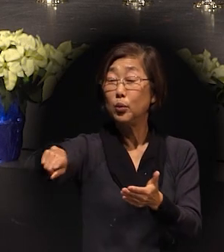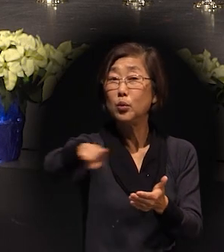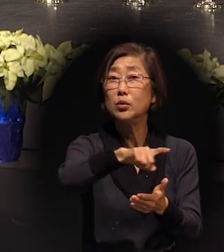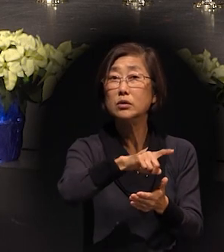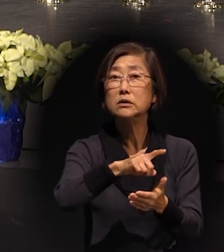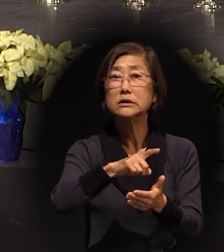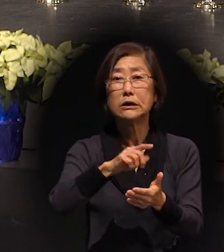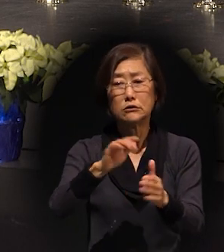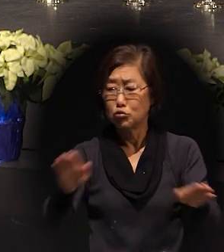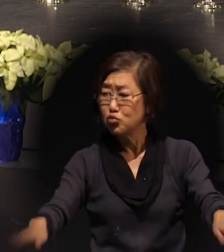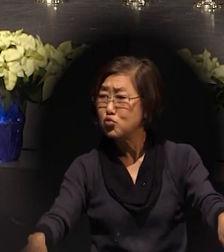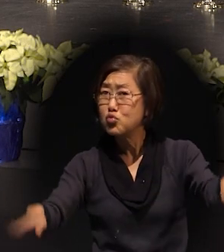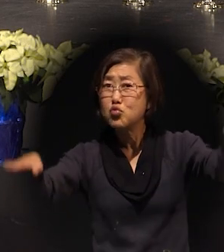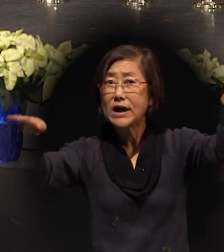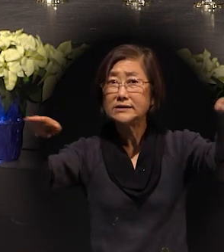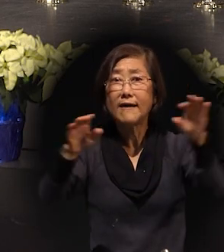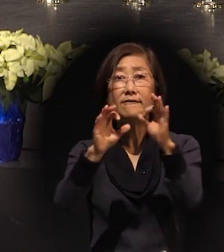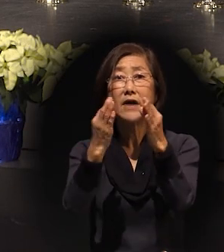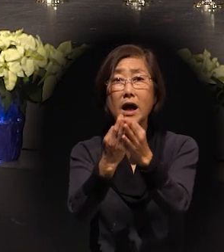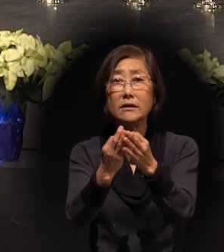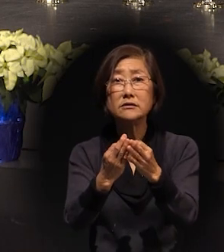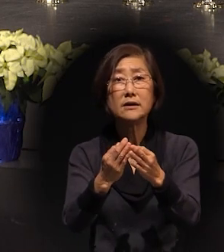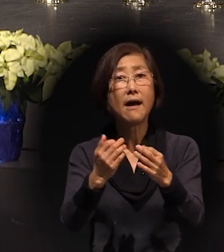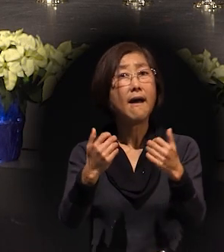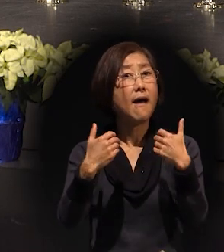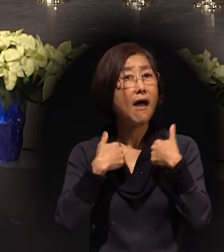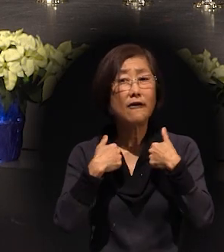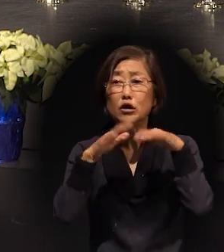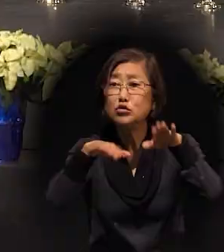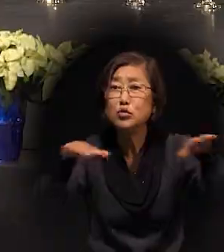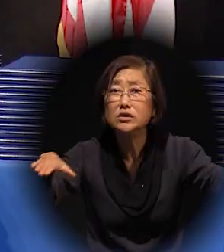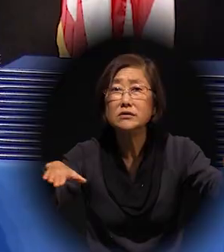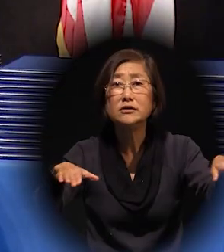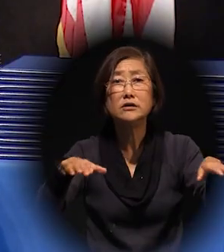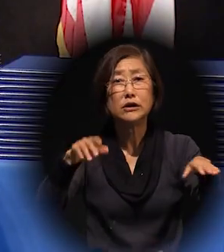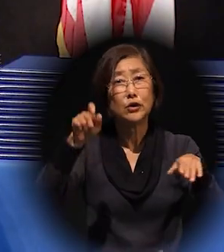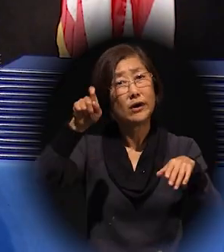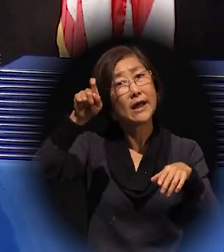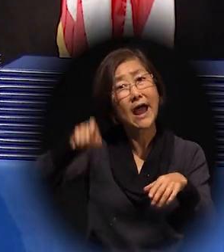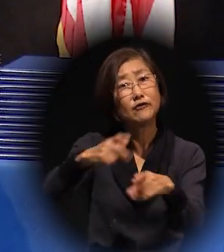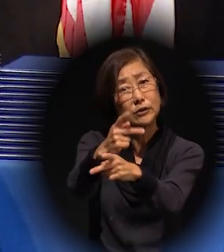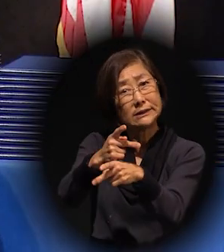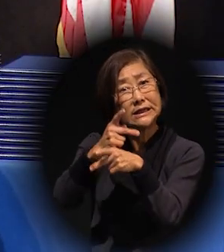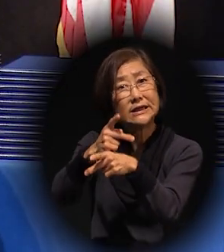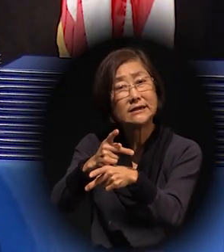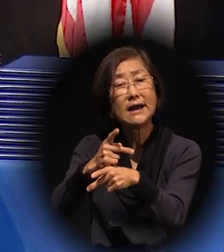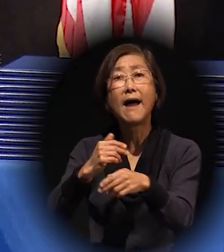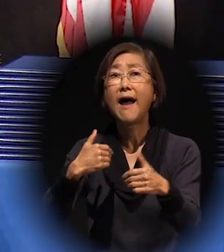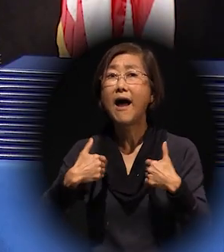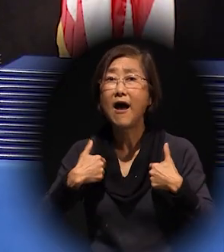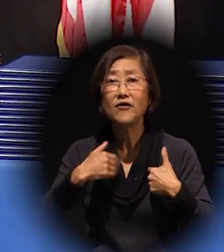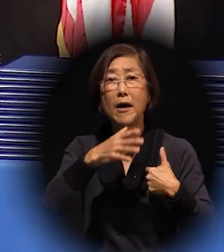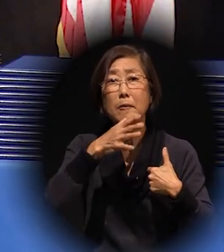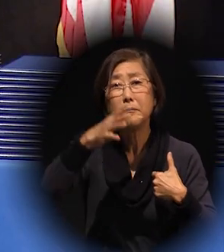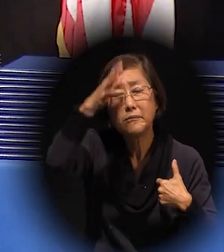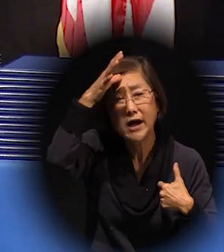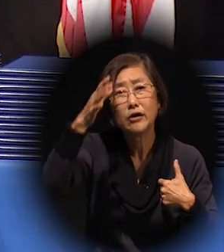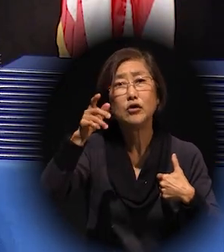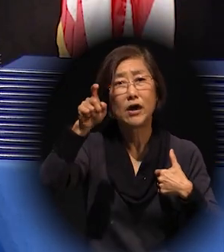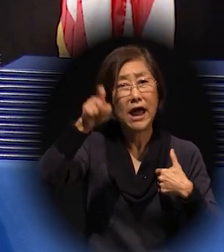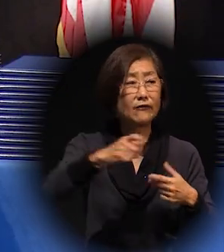you that raise families, that have children, that you had to care for, that had